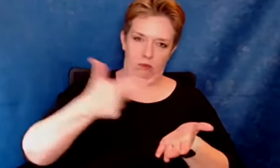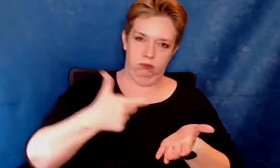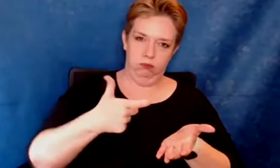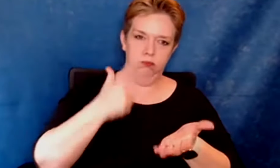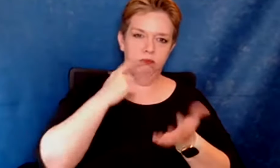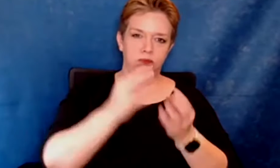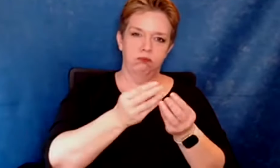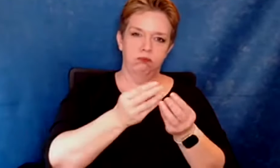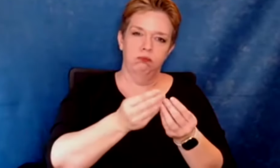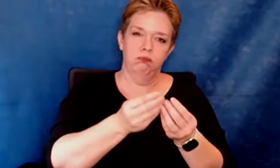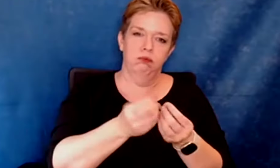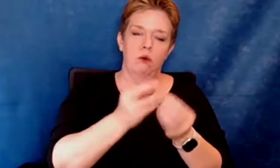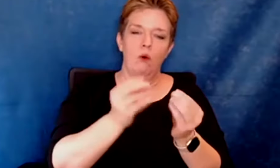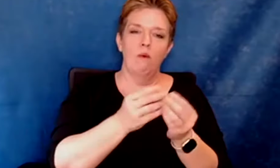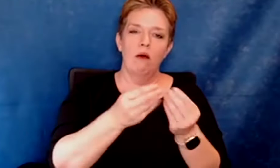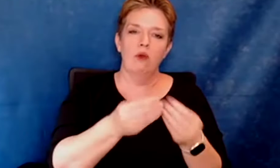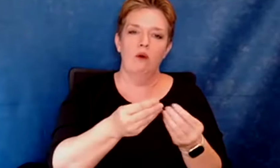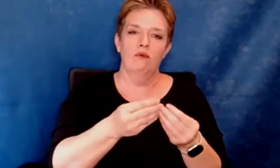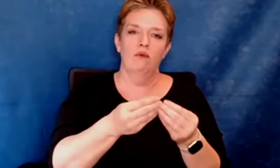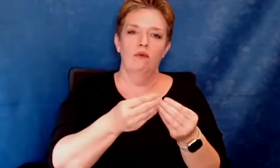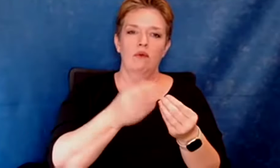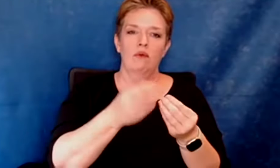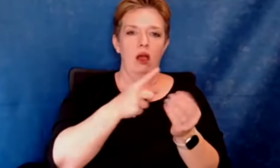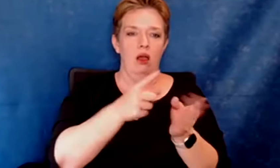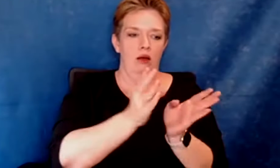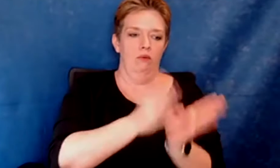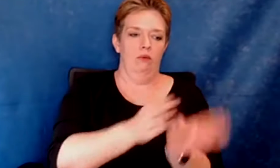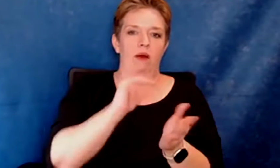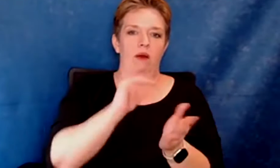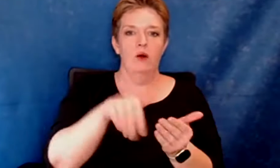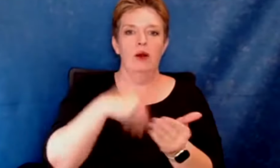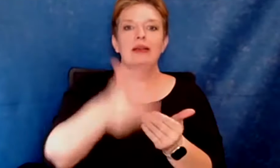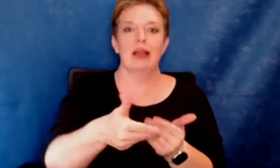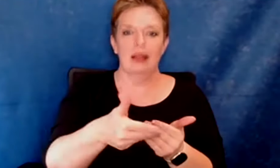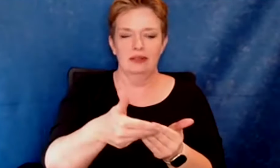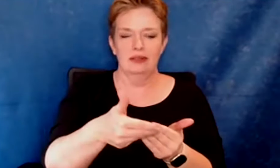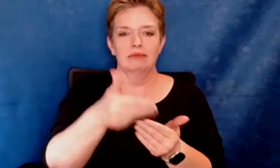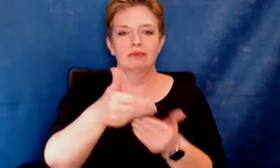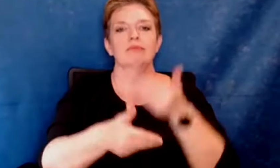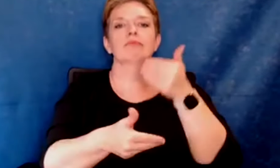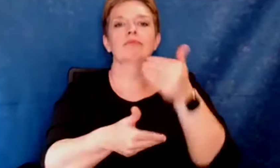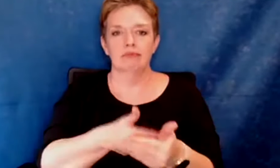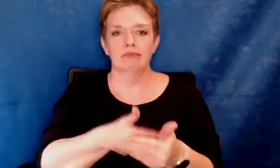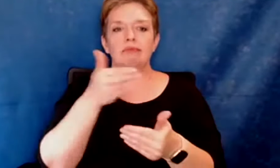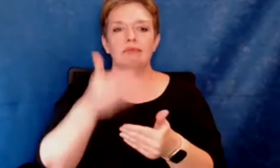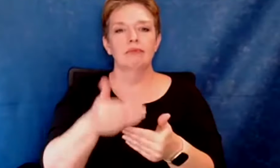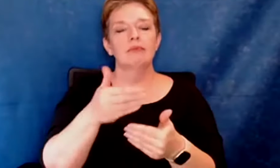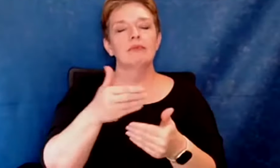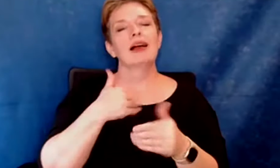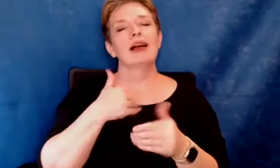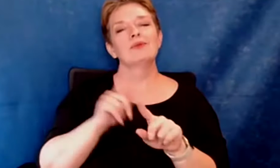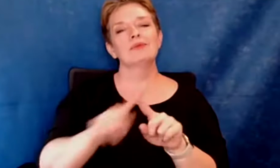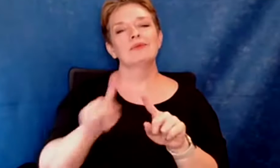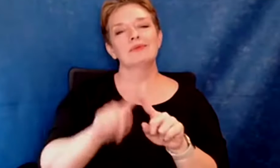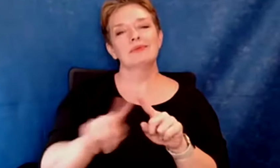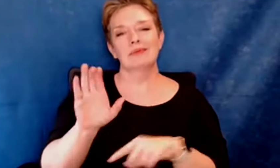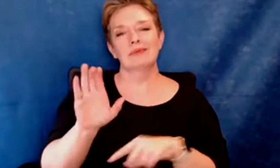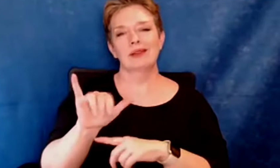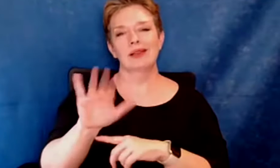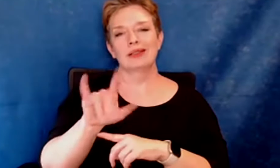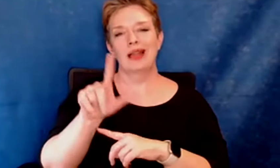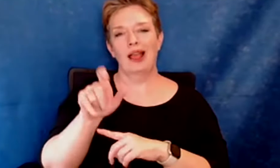down, and prepare them for the next stage of the process. There's little cycles that are ended up created in the